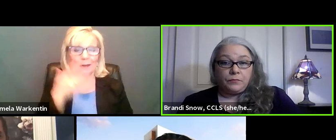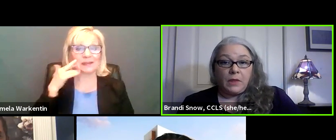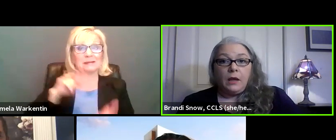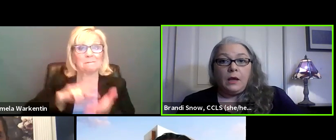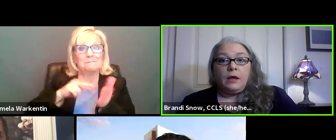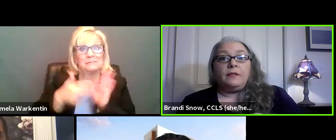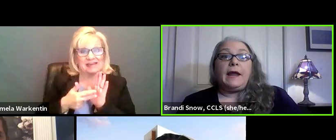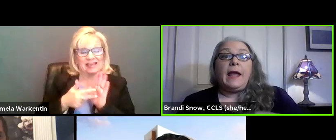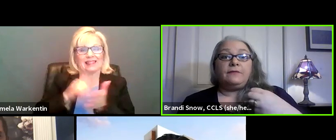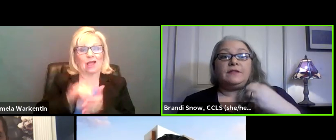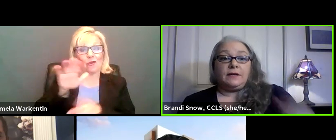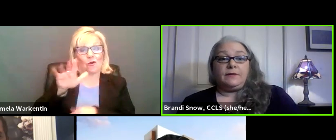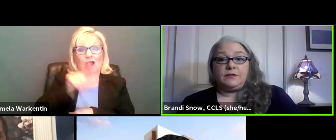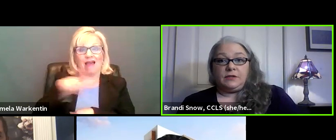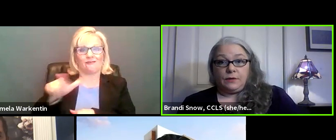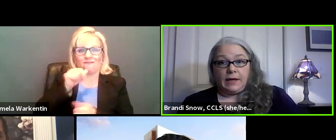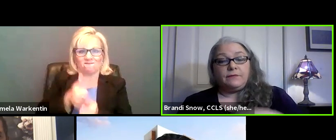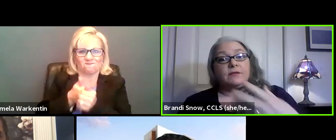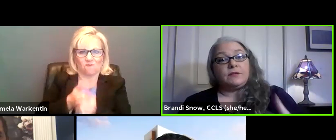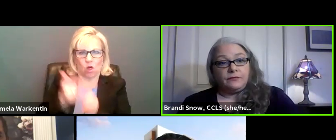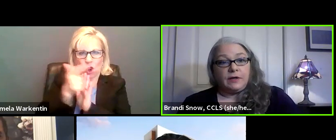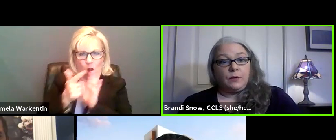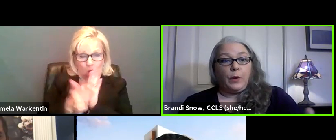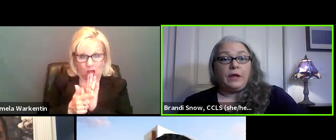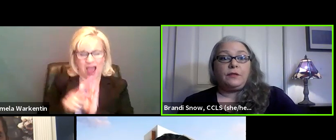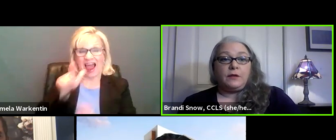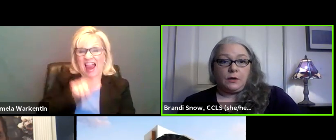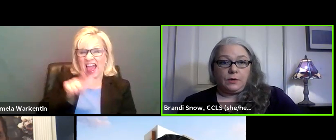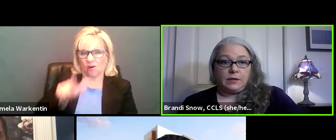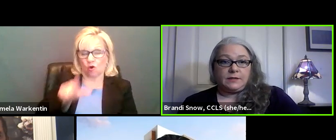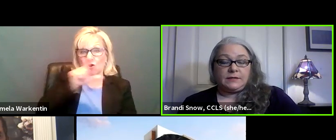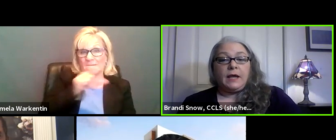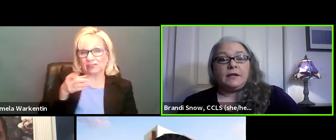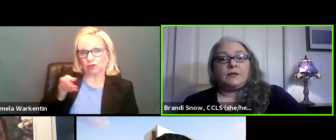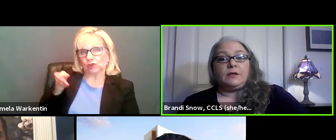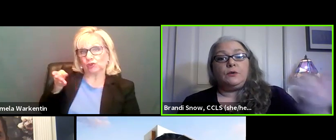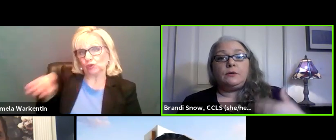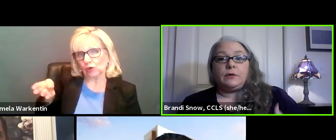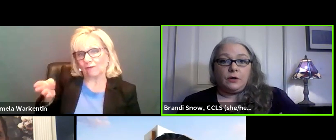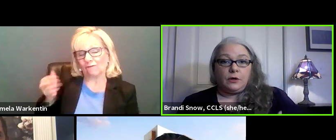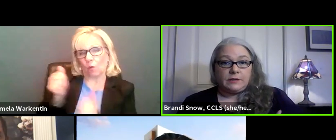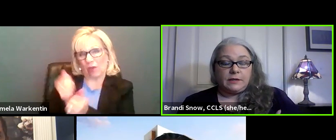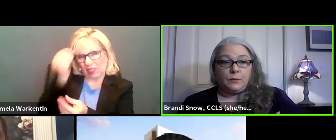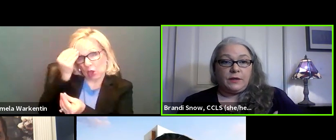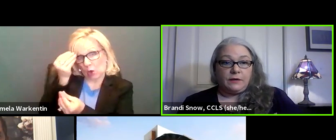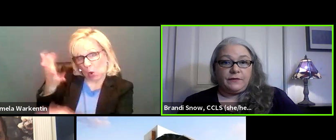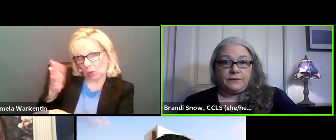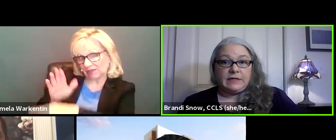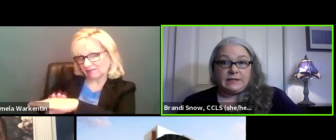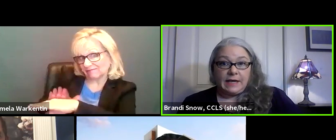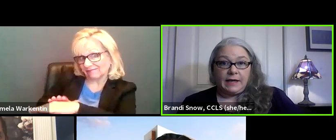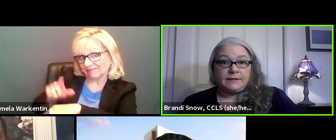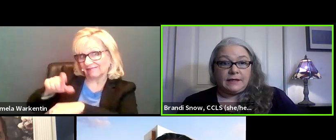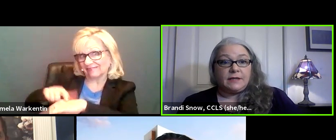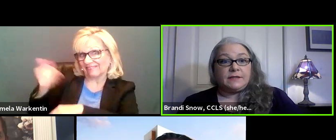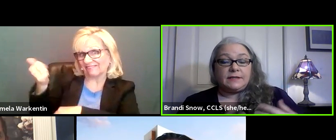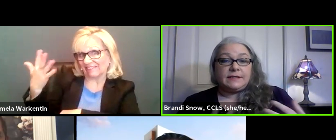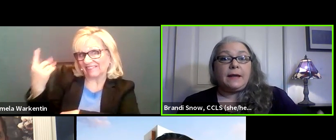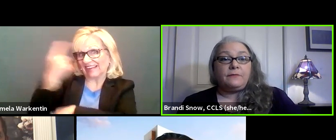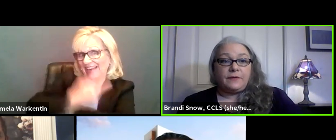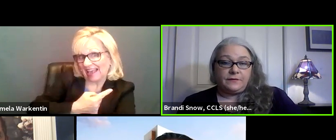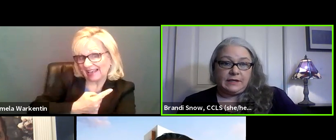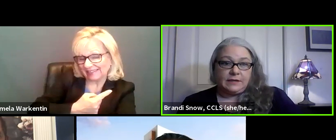law. They have to give it to you. They have to serve it with the notice so that you can return it to them within 15 days. And